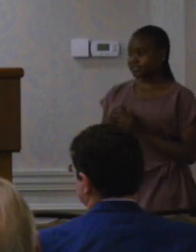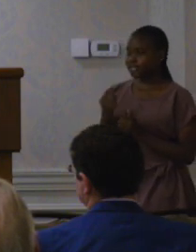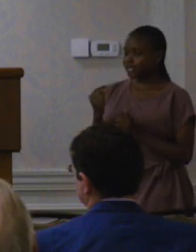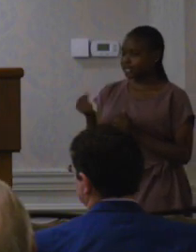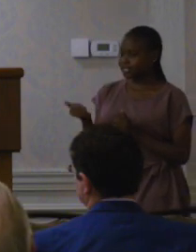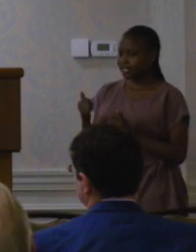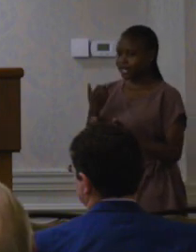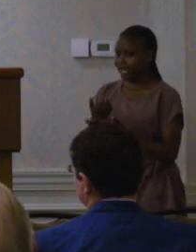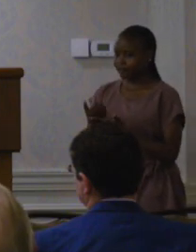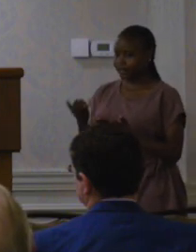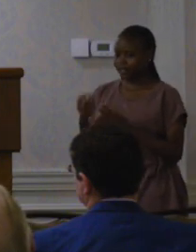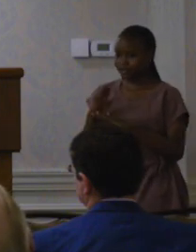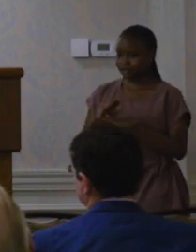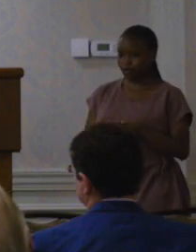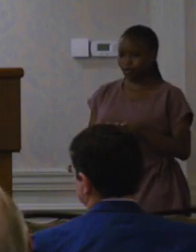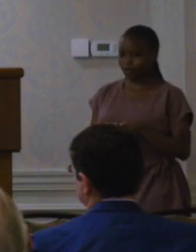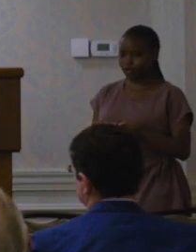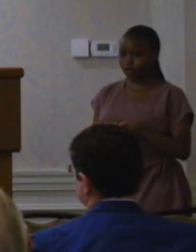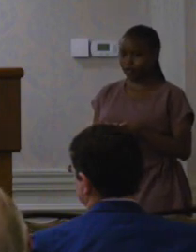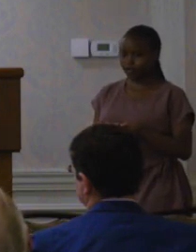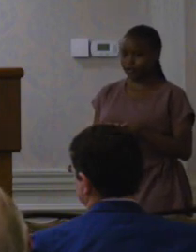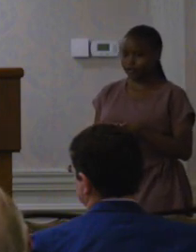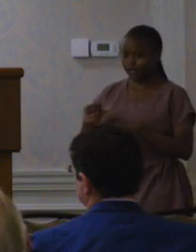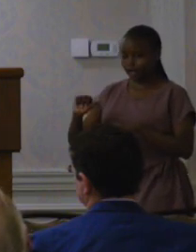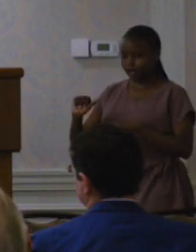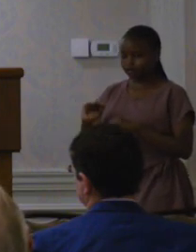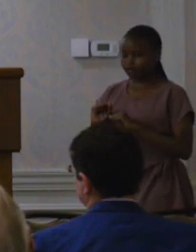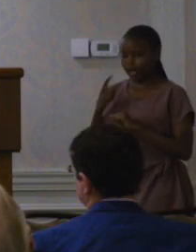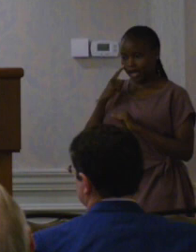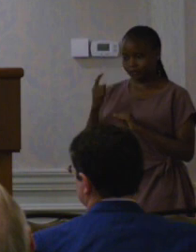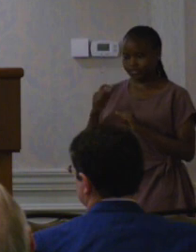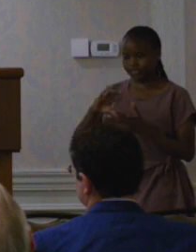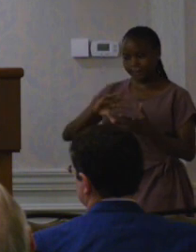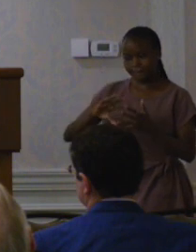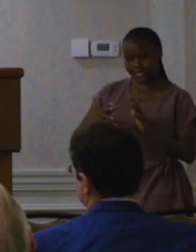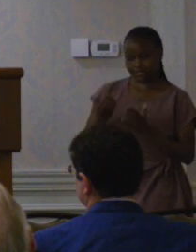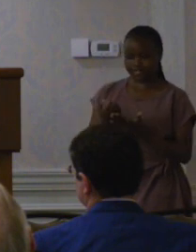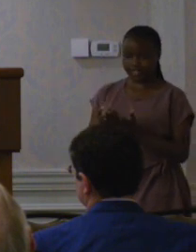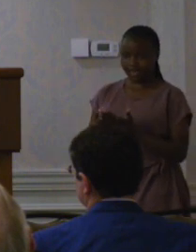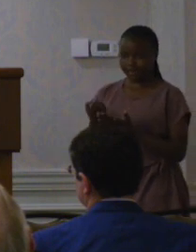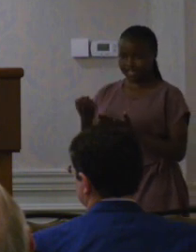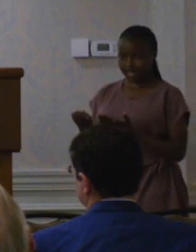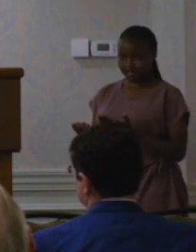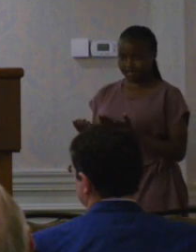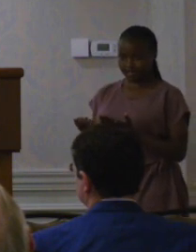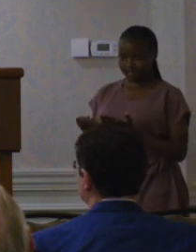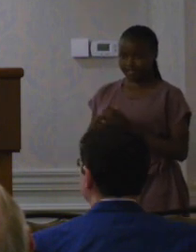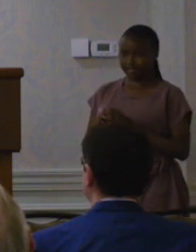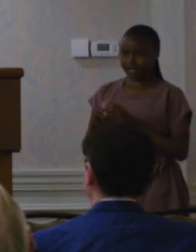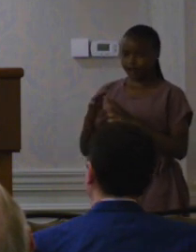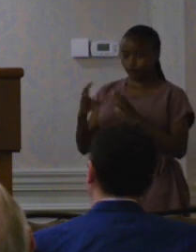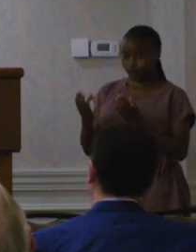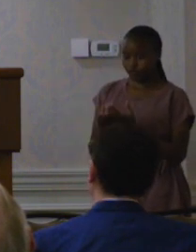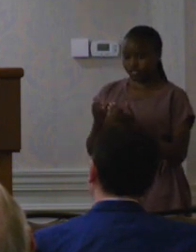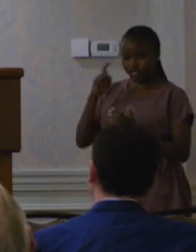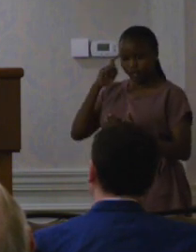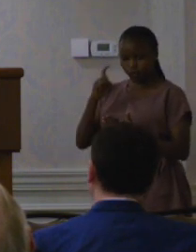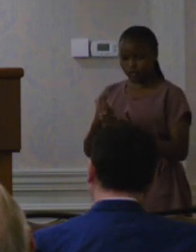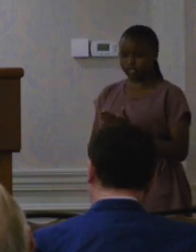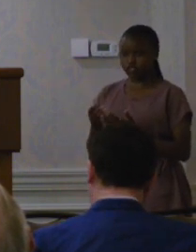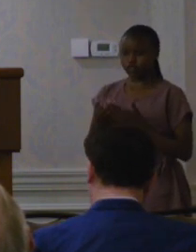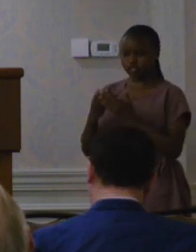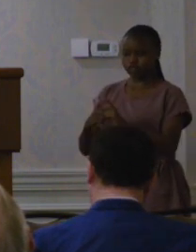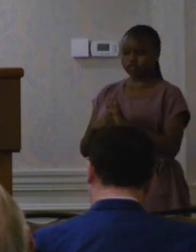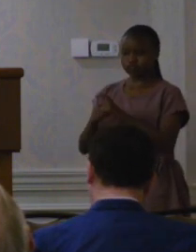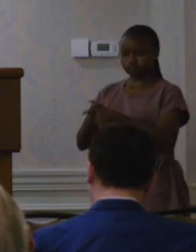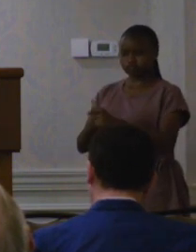little evidence on so I've seen some mixed evidence on non-monetary, so like community recognition, giving